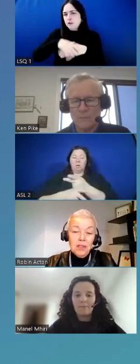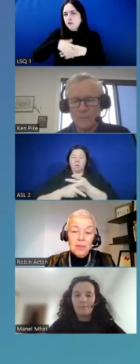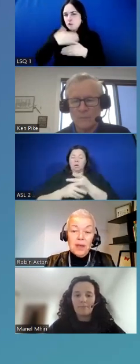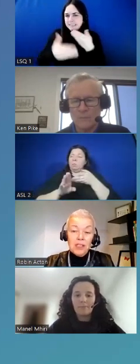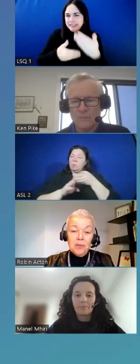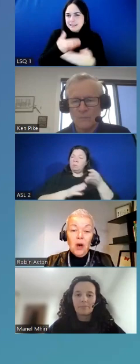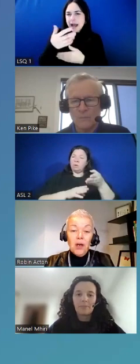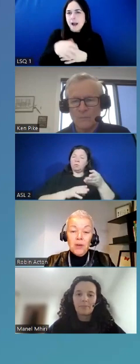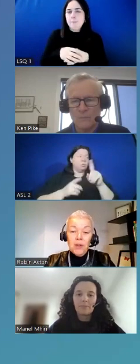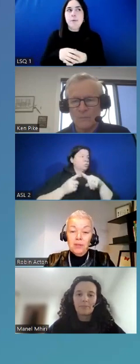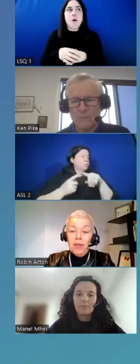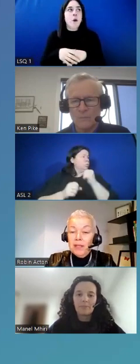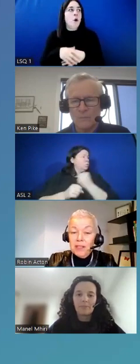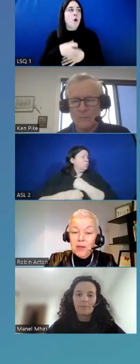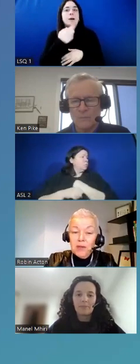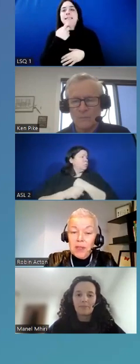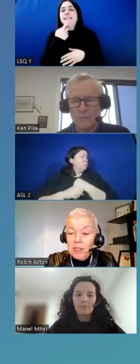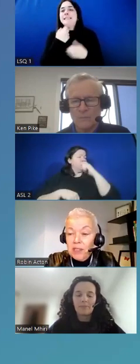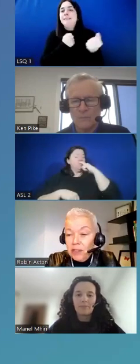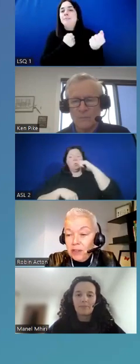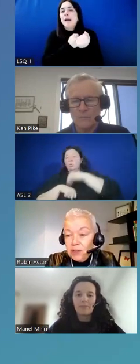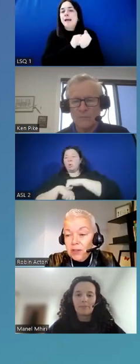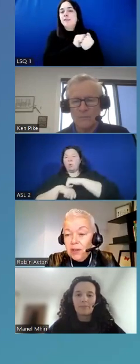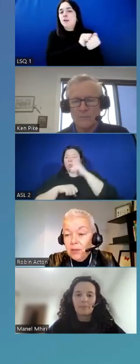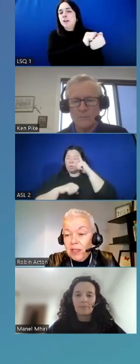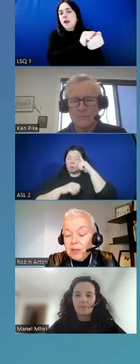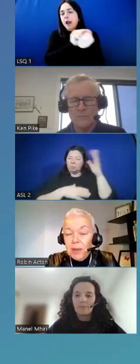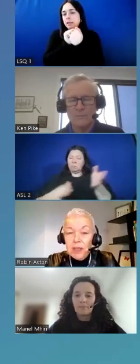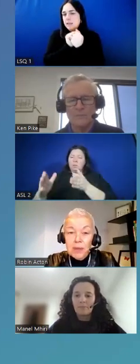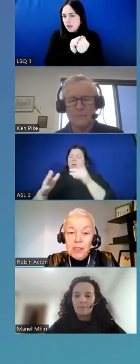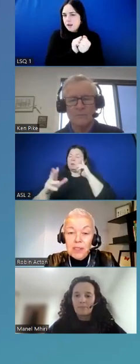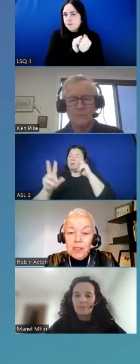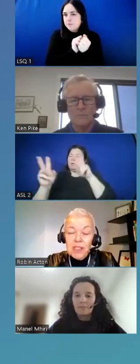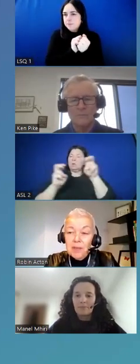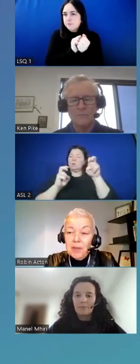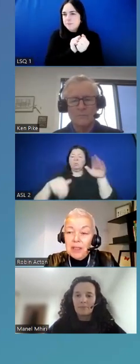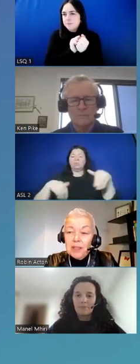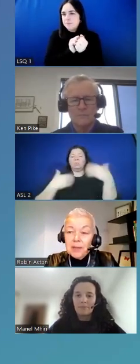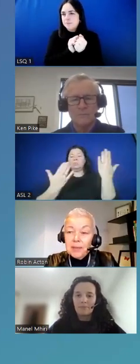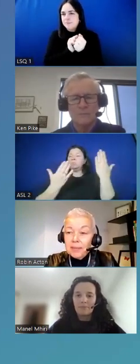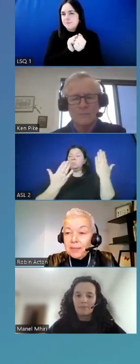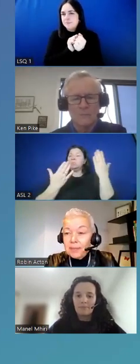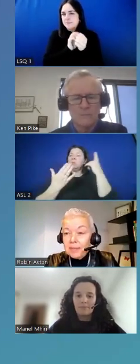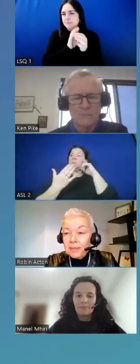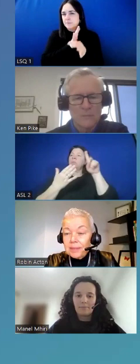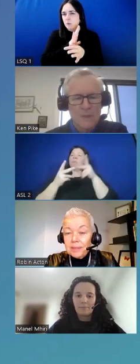to make some concrete plans to address the issues raised by the position statement.